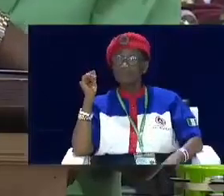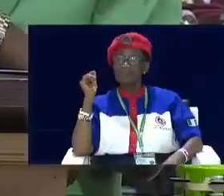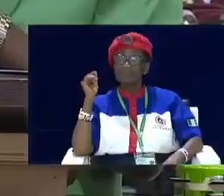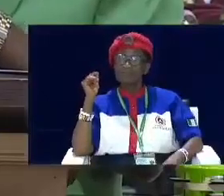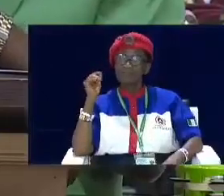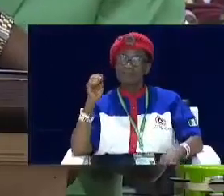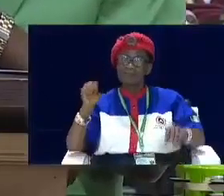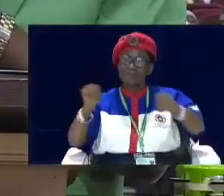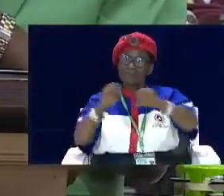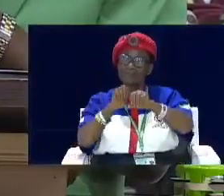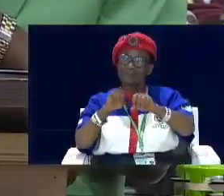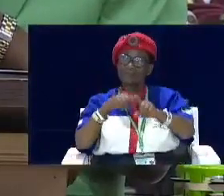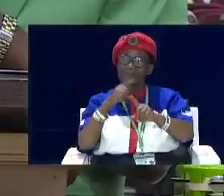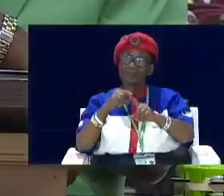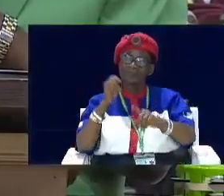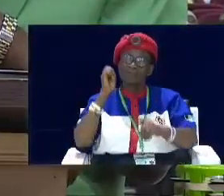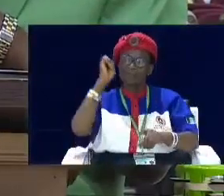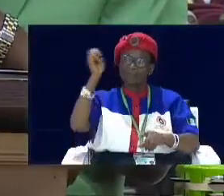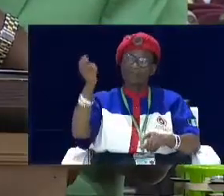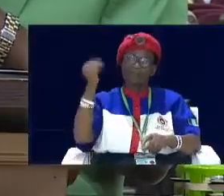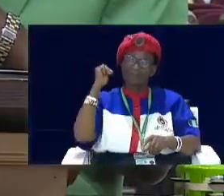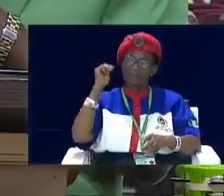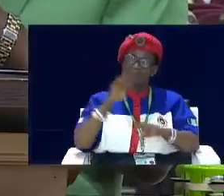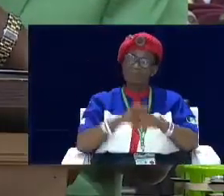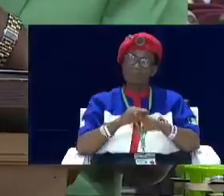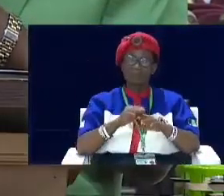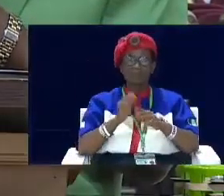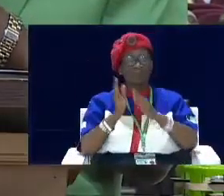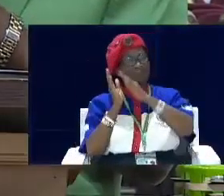Even when he was on his deathbed. Nigba to wa lori